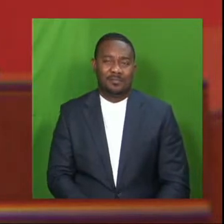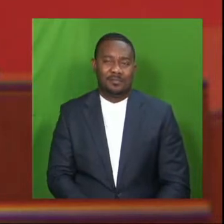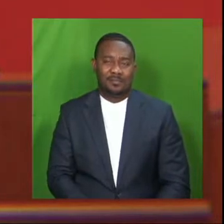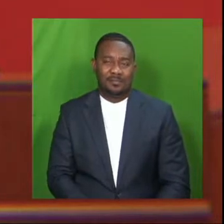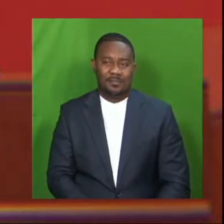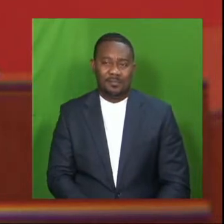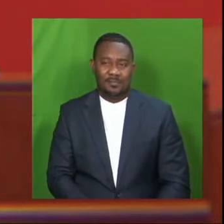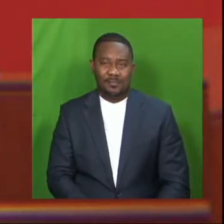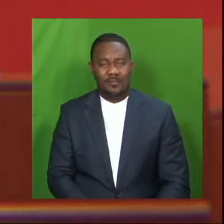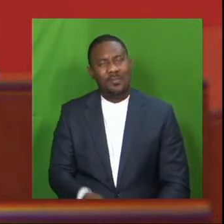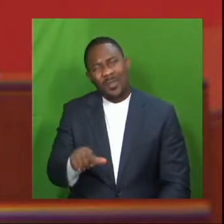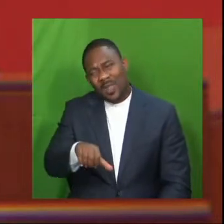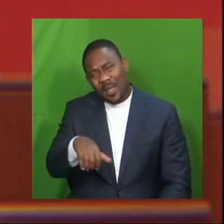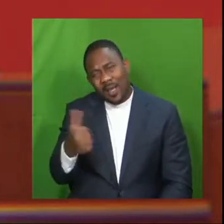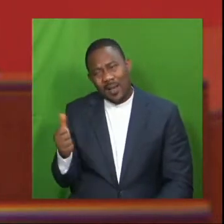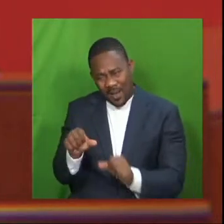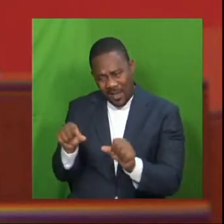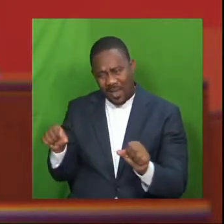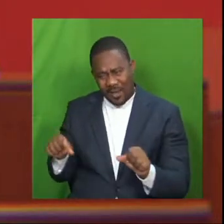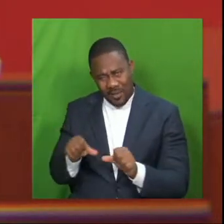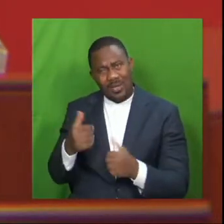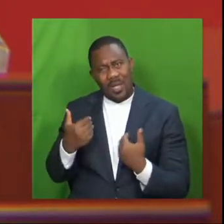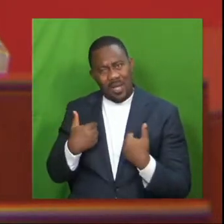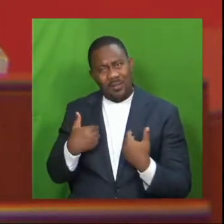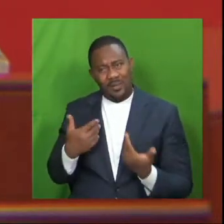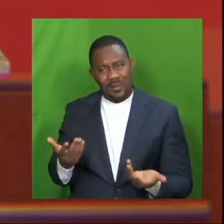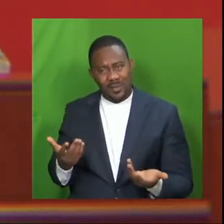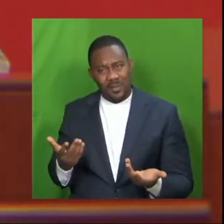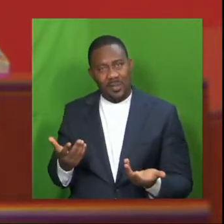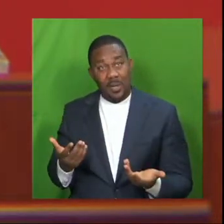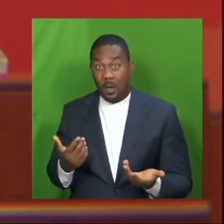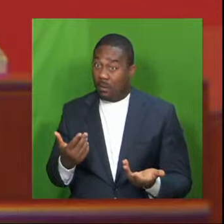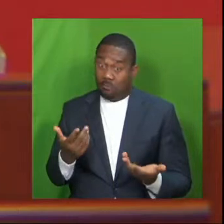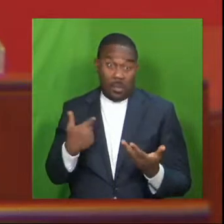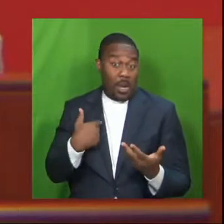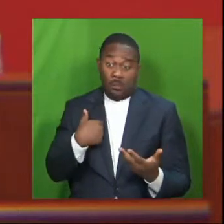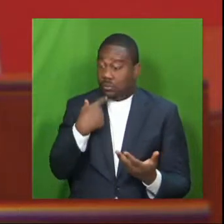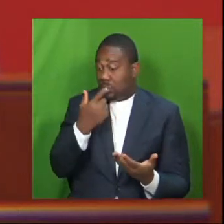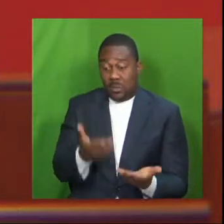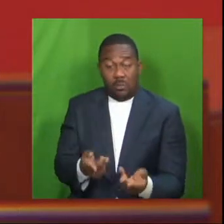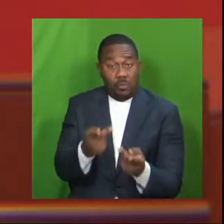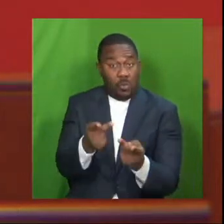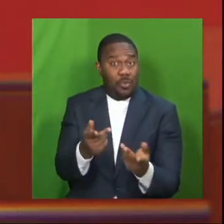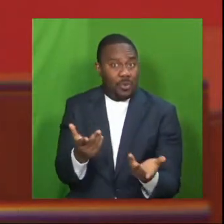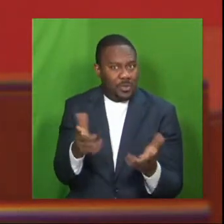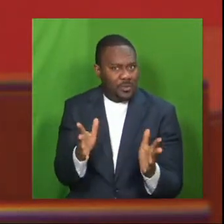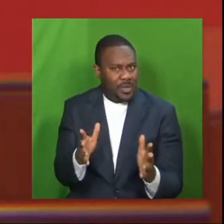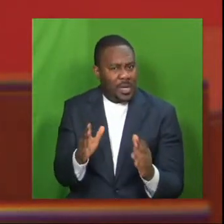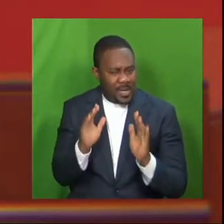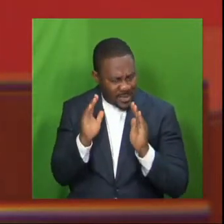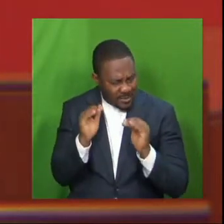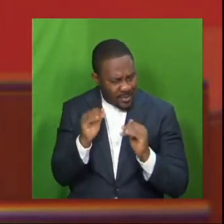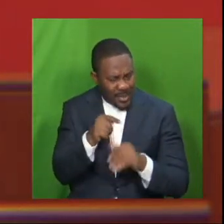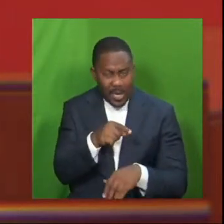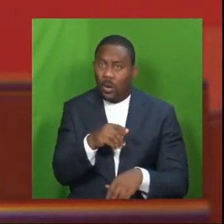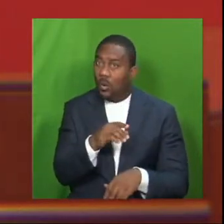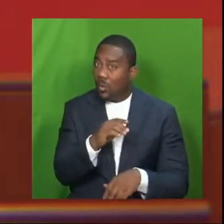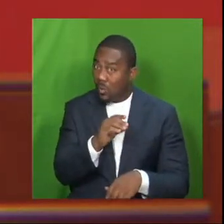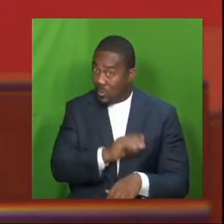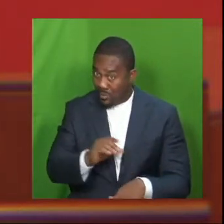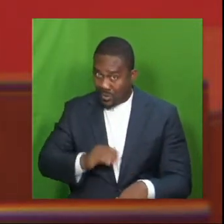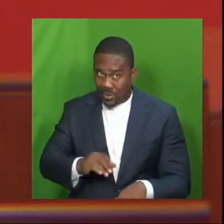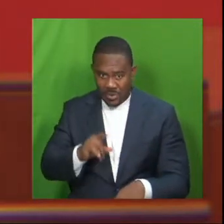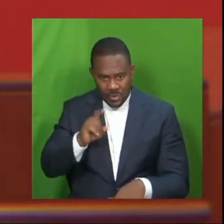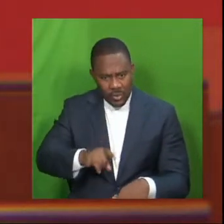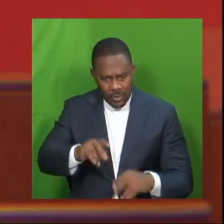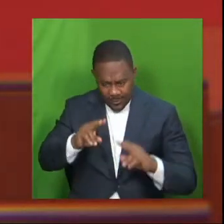The other areas you are talking about, I said, are proposals. And I expect the committee, in trying to assist